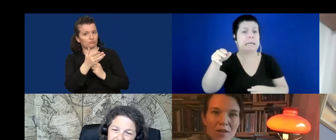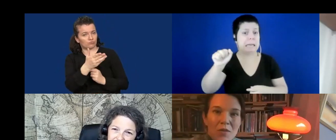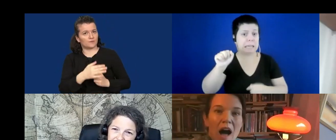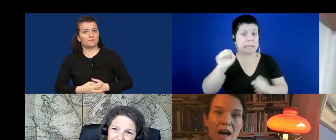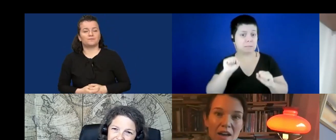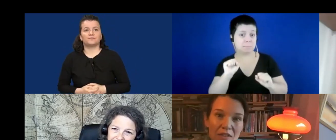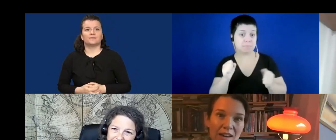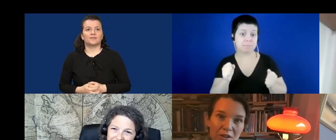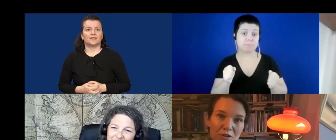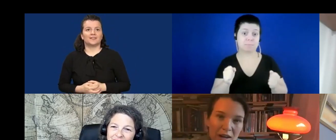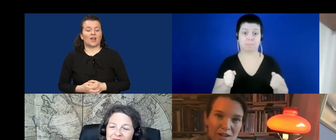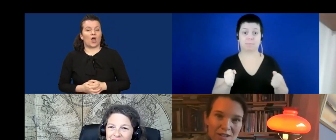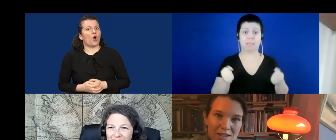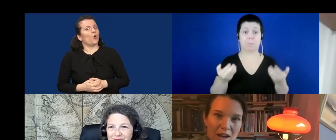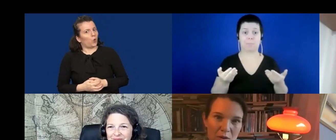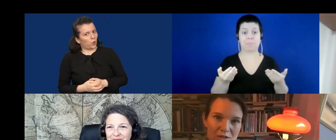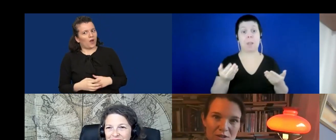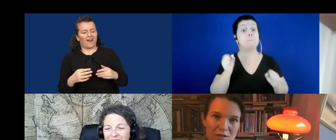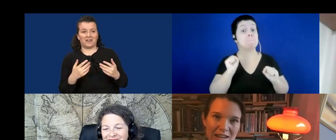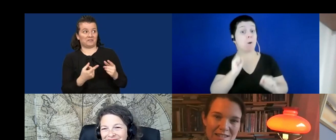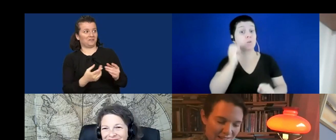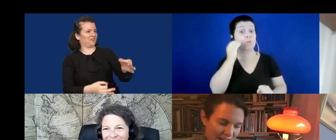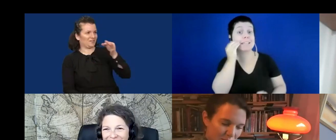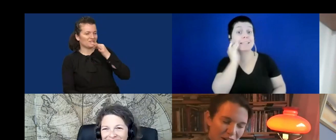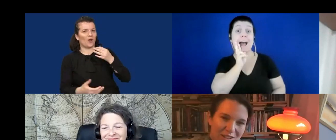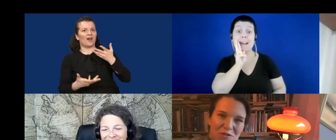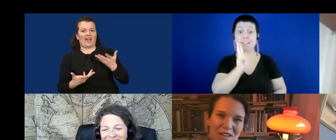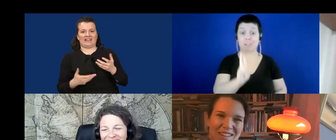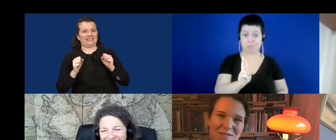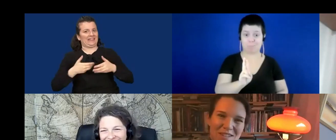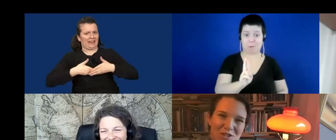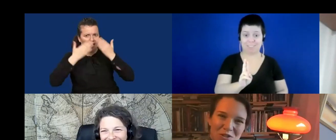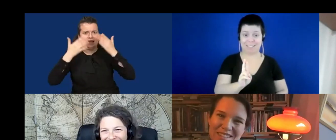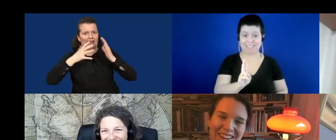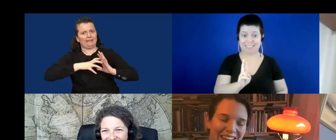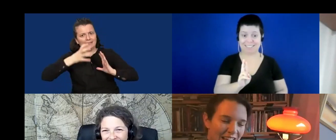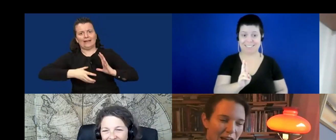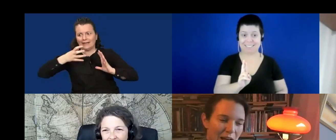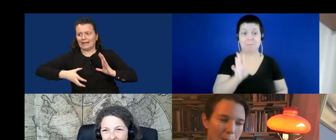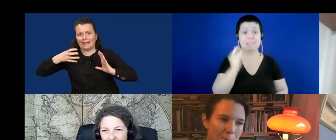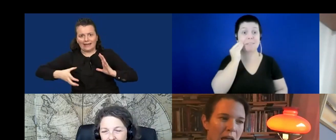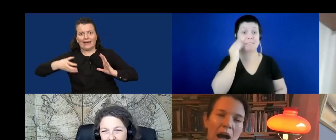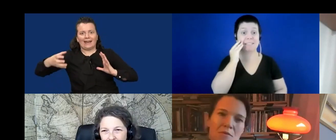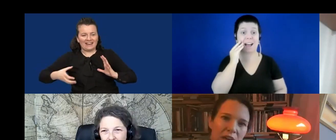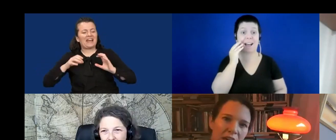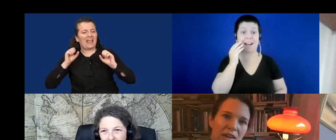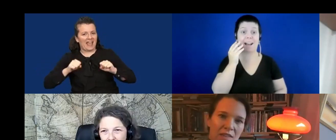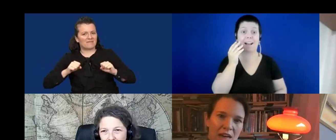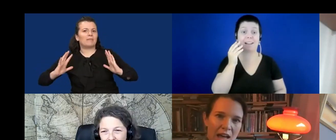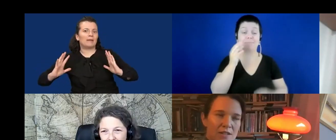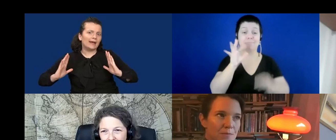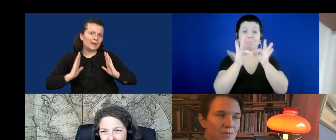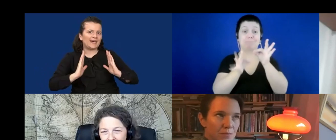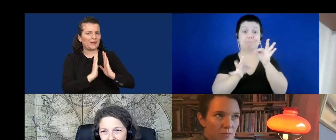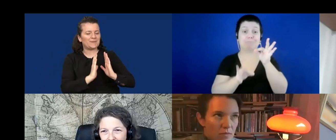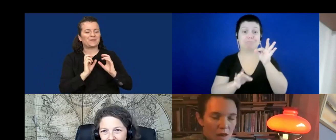Oh, I think I could try to answer that question for days and days, but I'll try to keep it short. I'm thinking